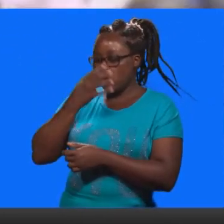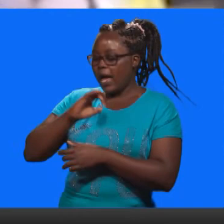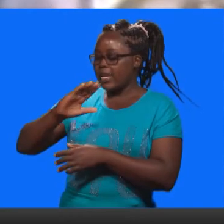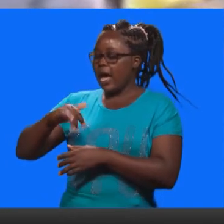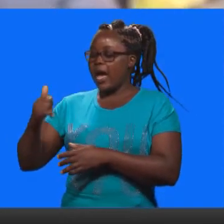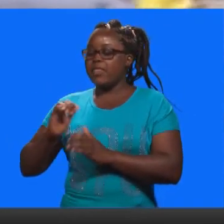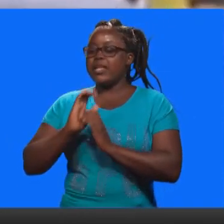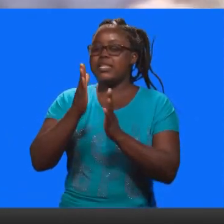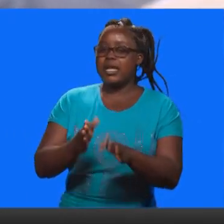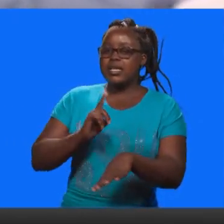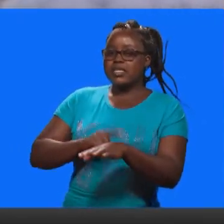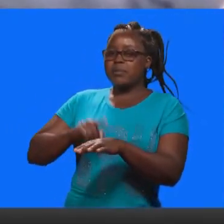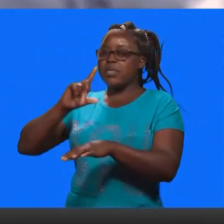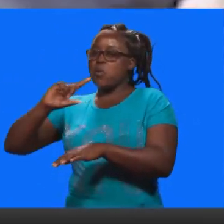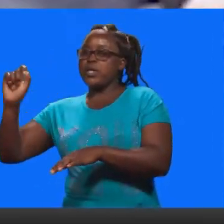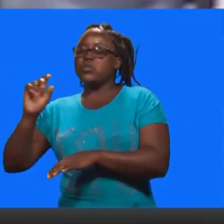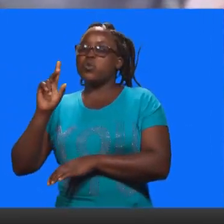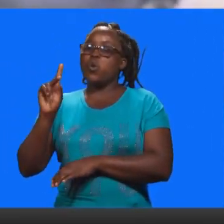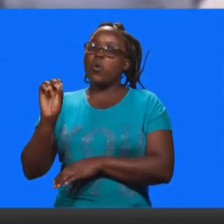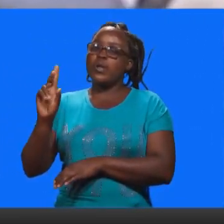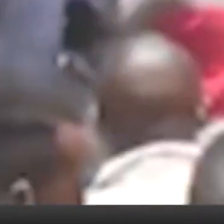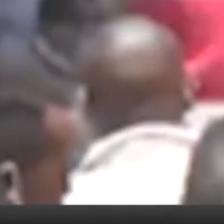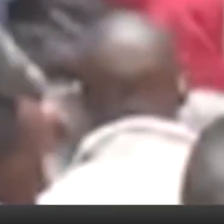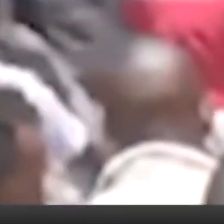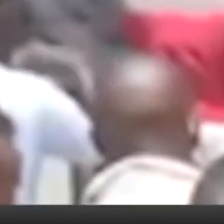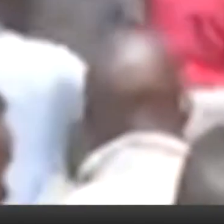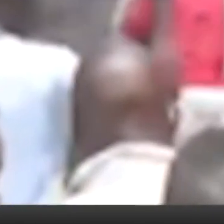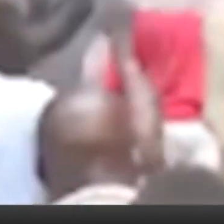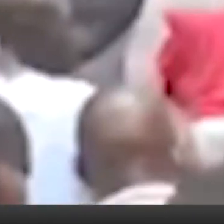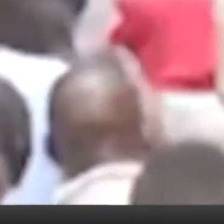kampeni eneo la Kondele wa Kenya wakishauriwa kudumisha amani.